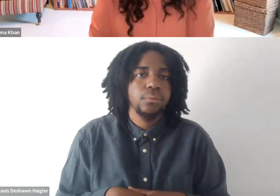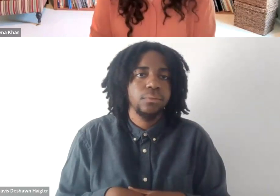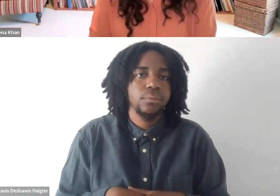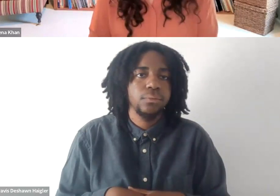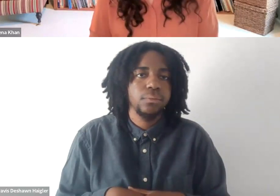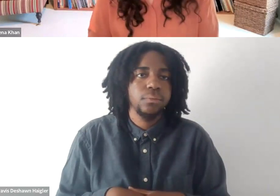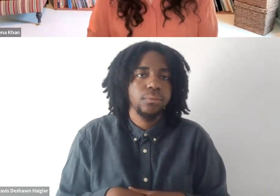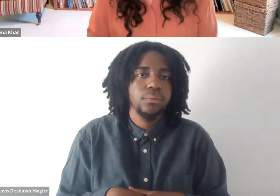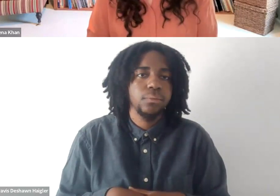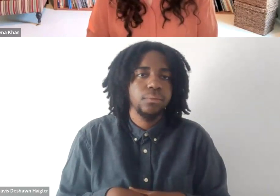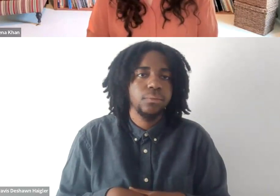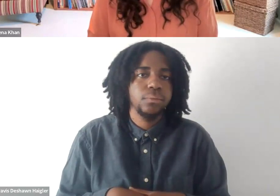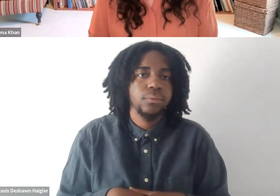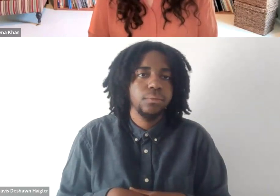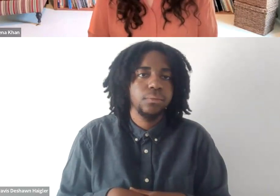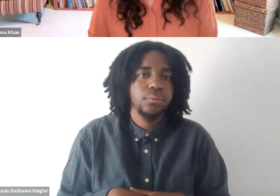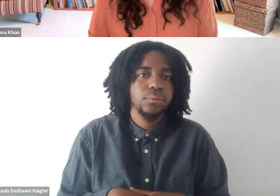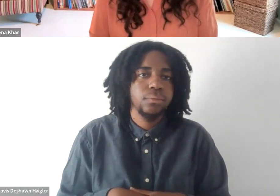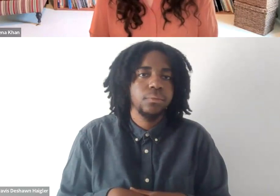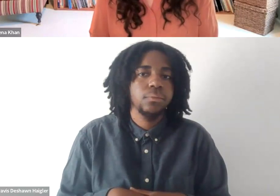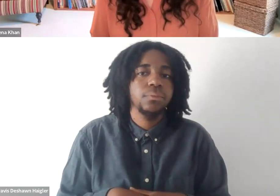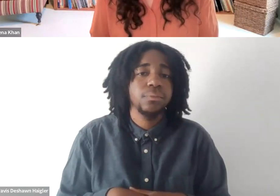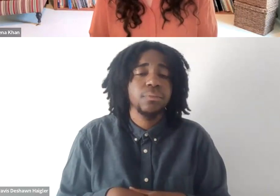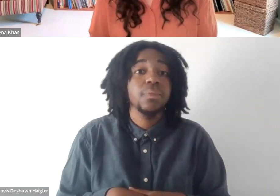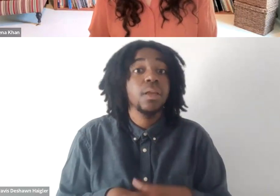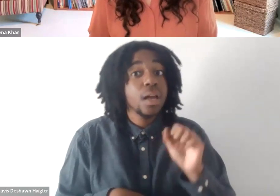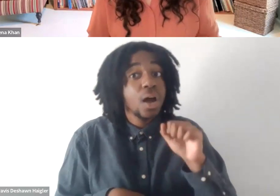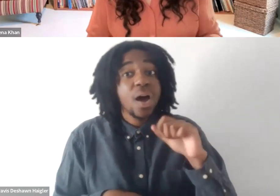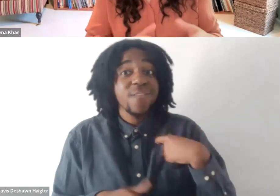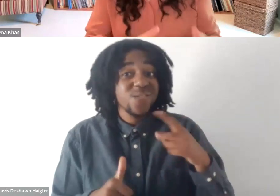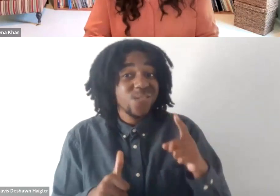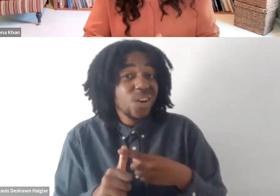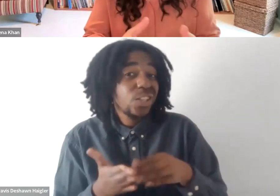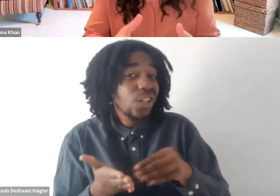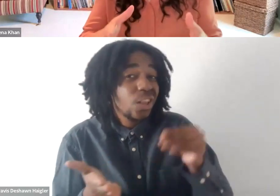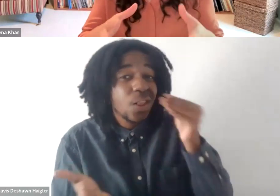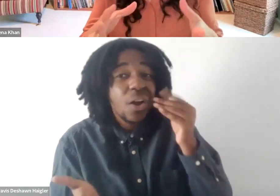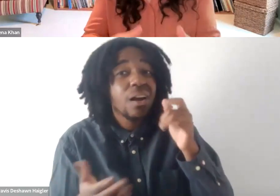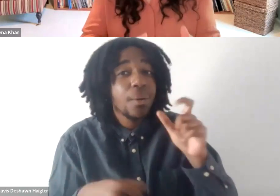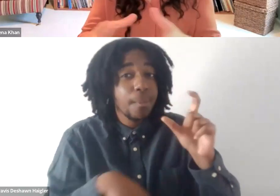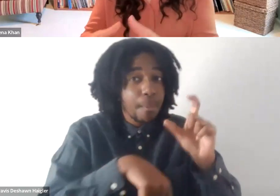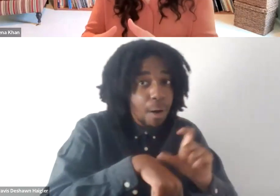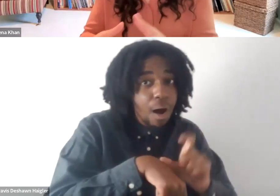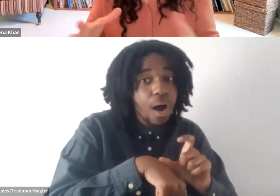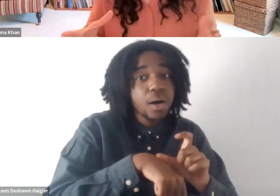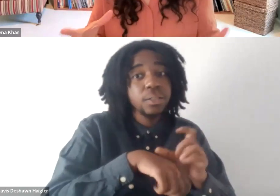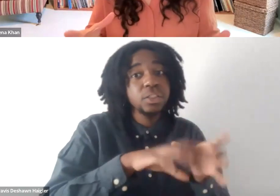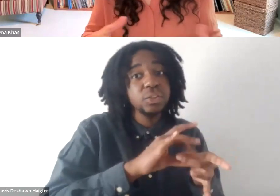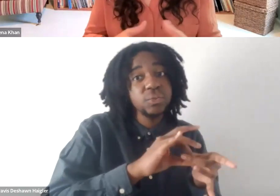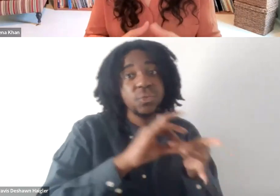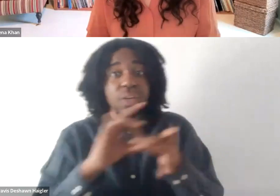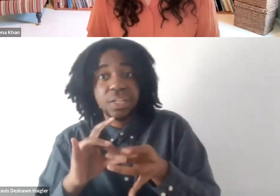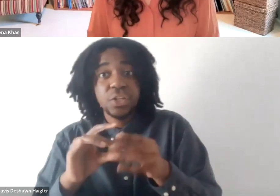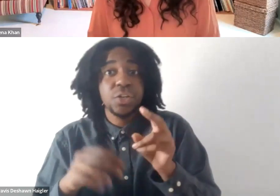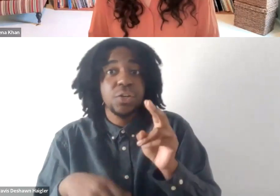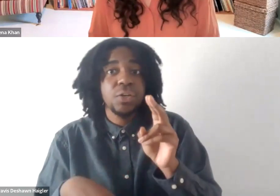So I actually first learned of the mosque, actually, that is affiliated with the university and library, the